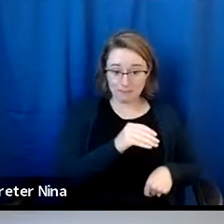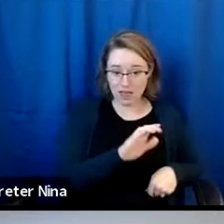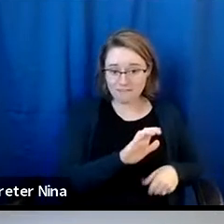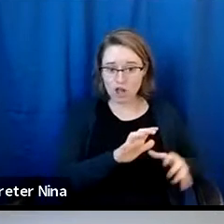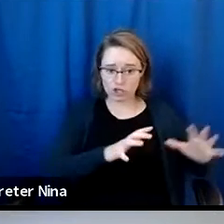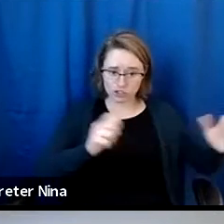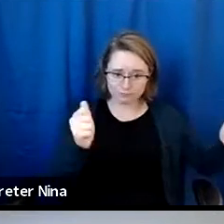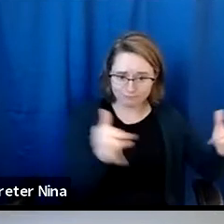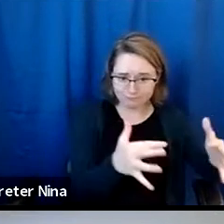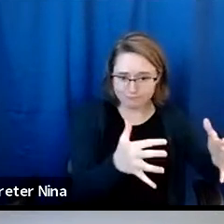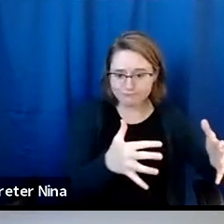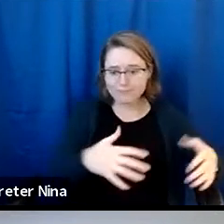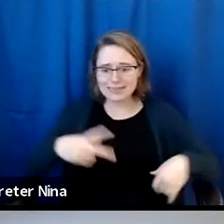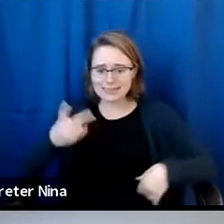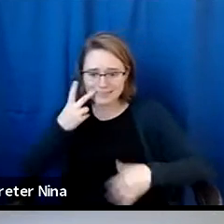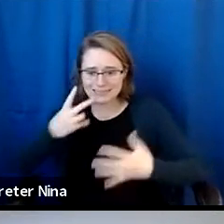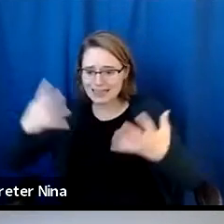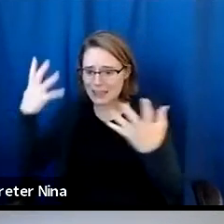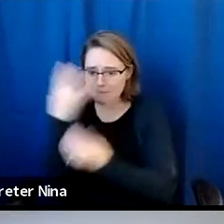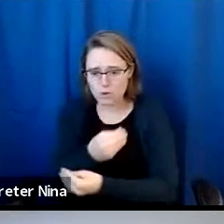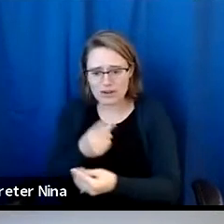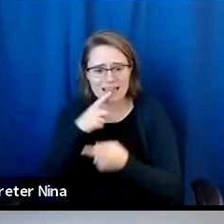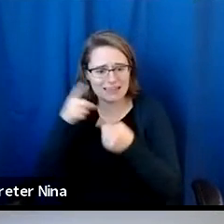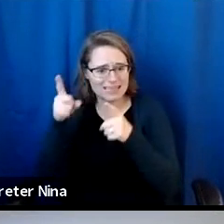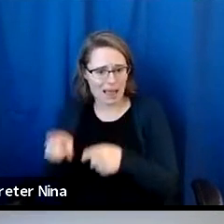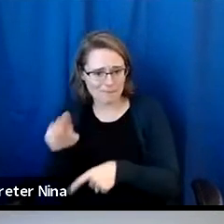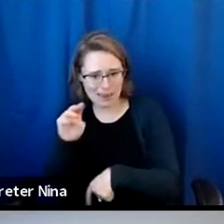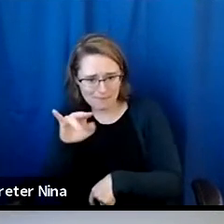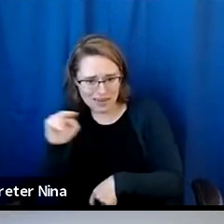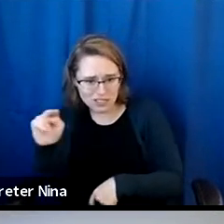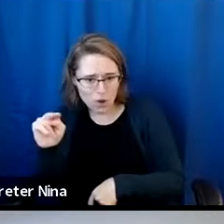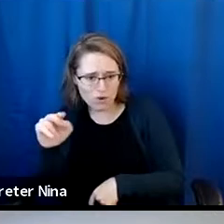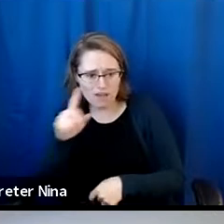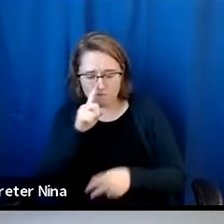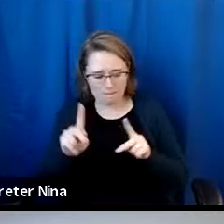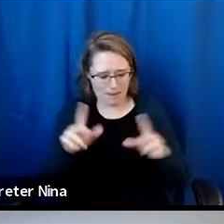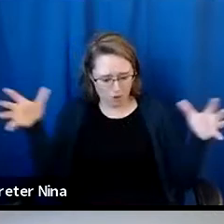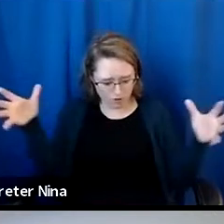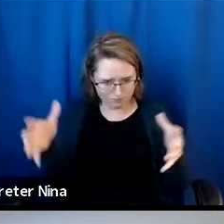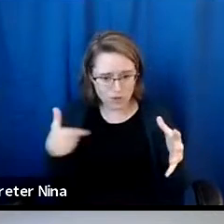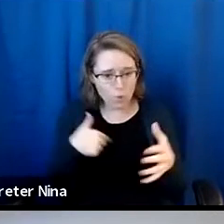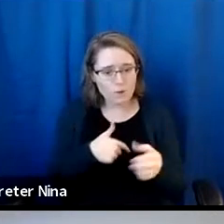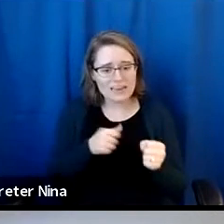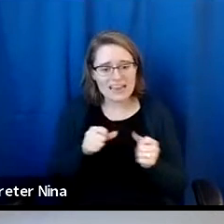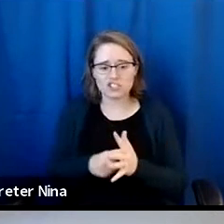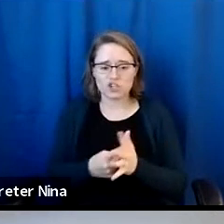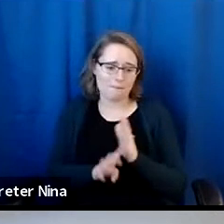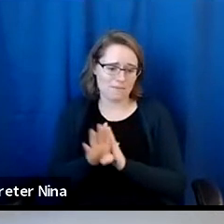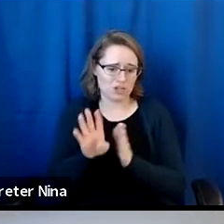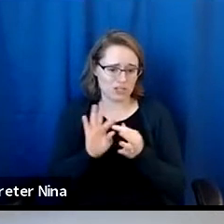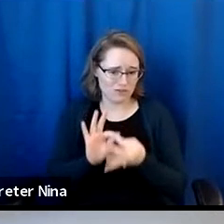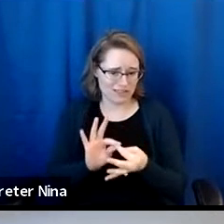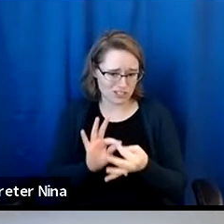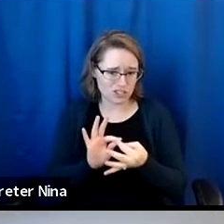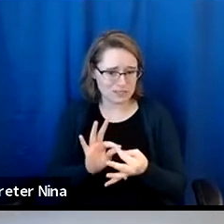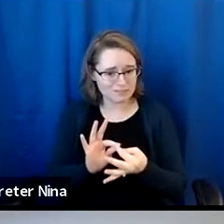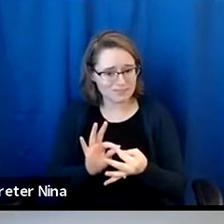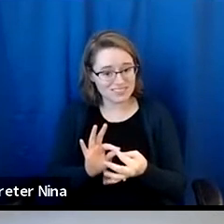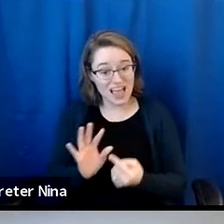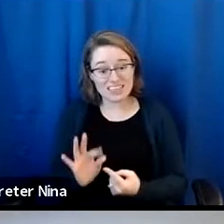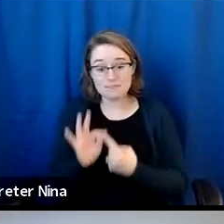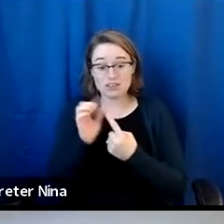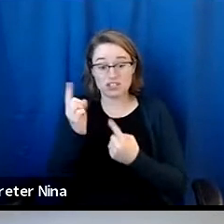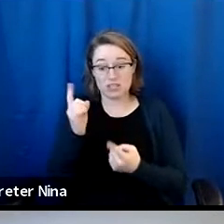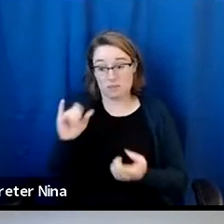and all the beauty that exists in Minnesota, to bring people together so we can just start building relationships and connections, especially somebody